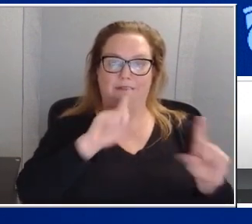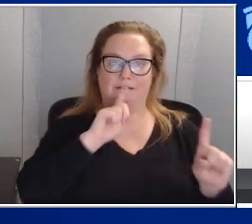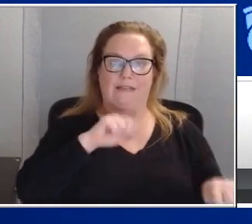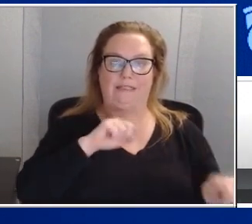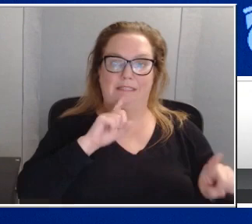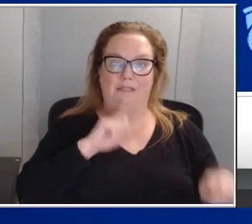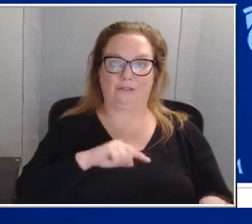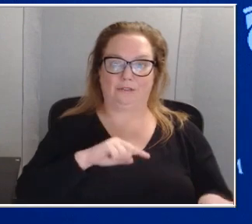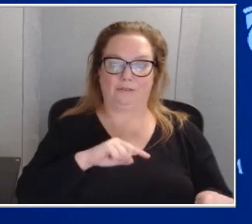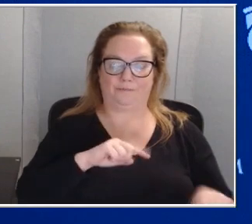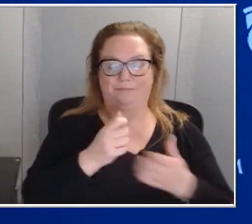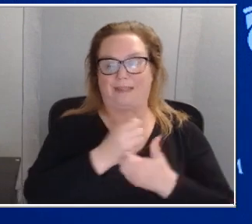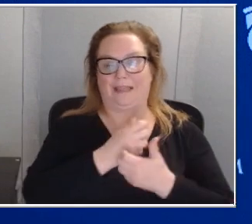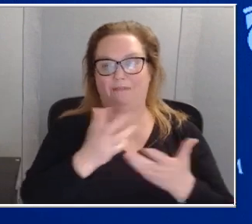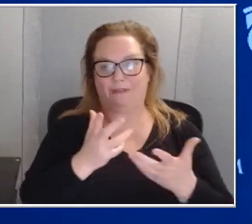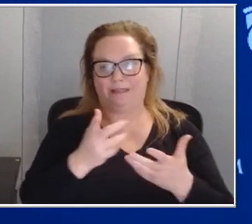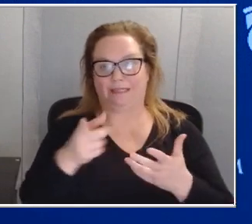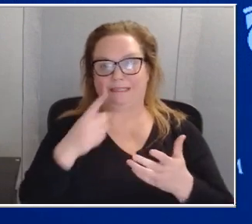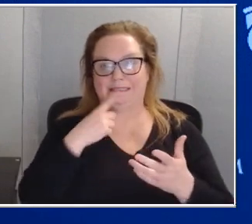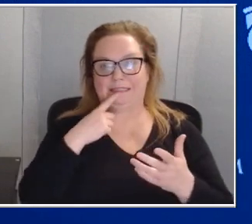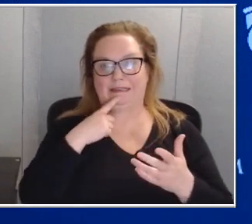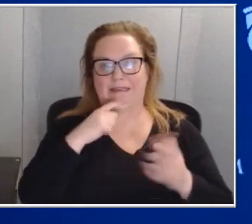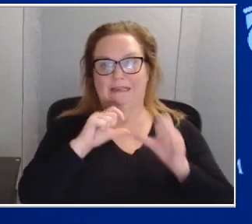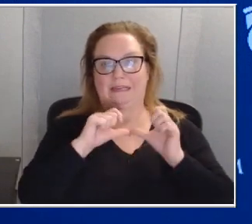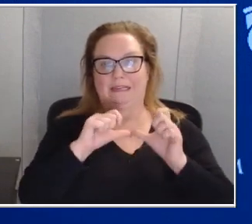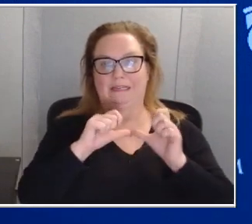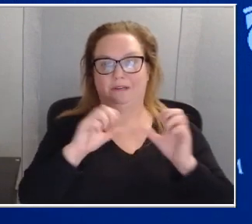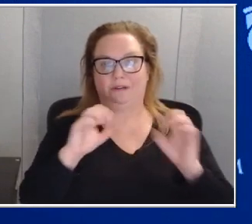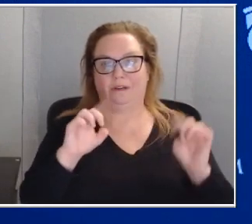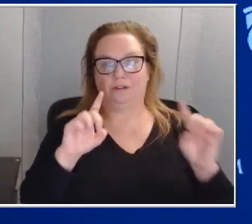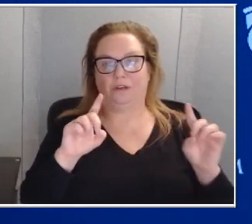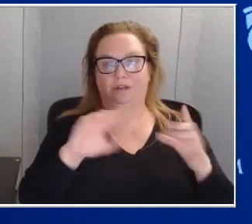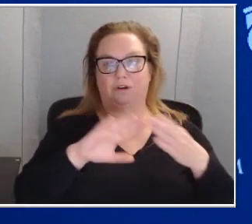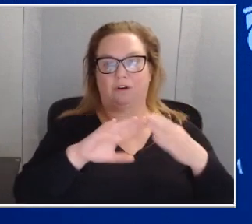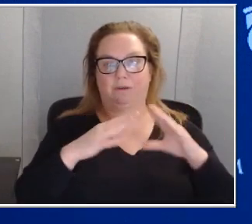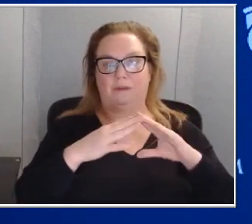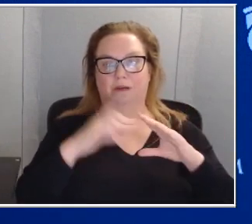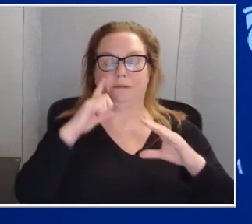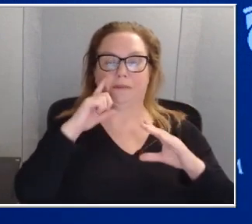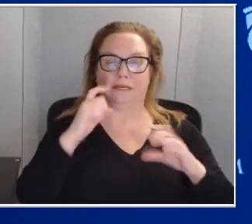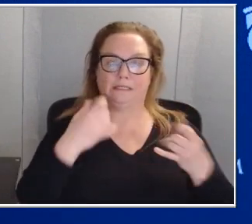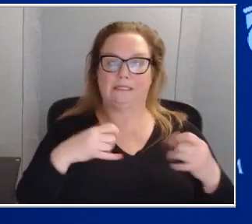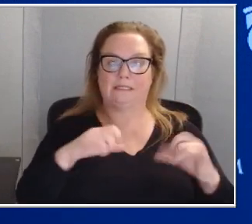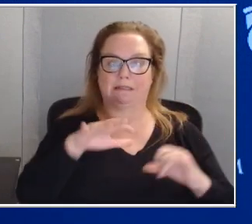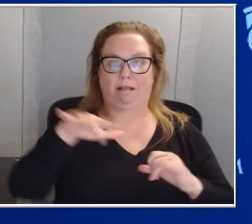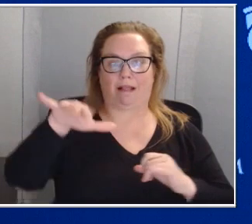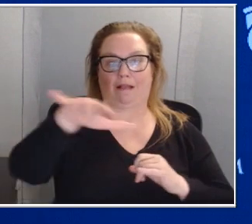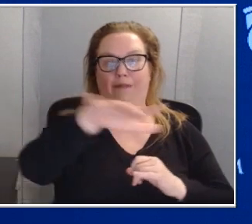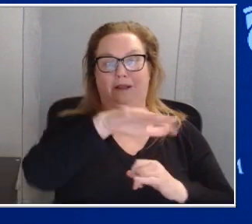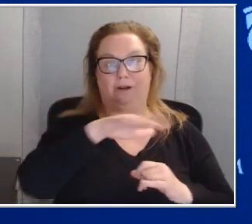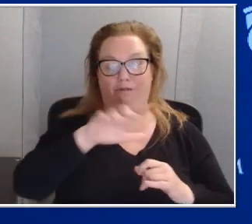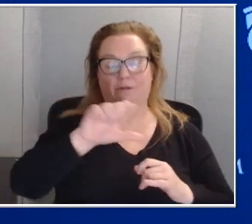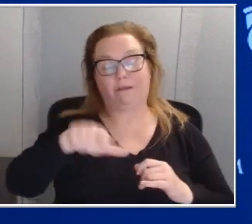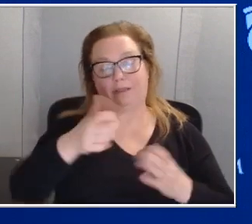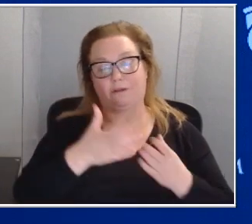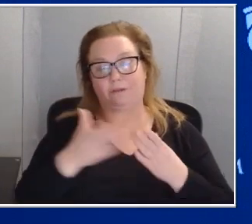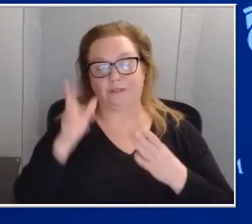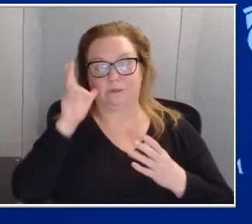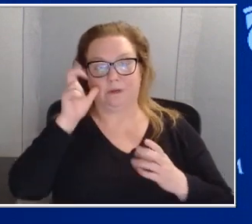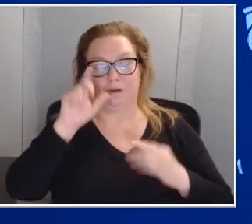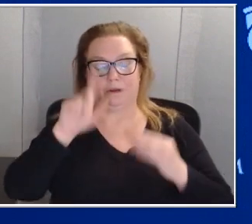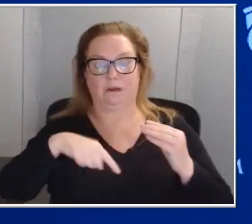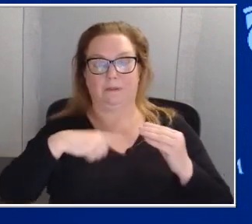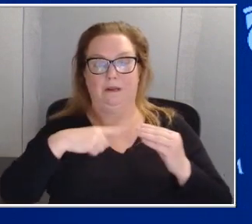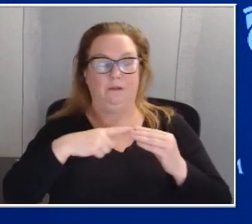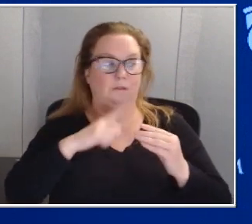and everything that they've had to say. Hopefully continuing to educate our community, because it is still out there, along with other things that we heard about. So I think it